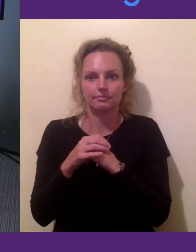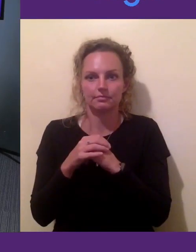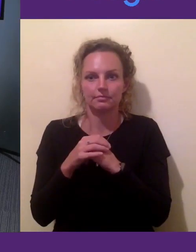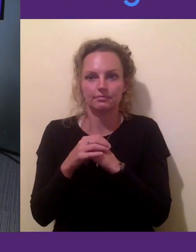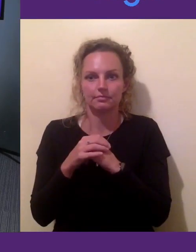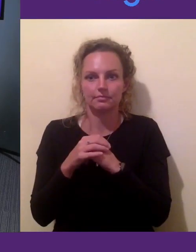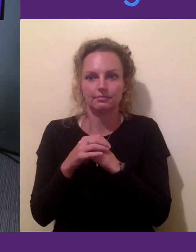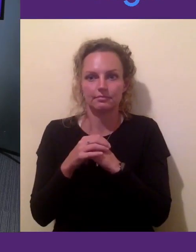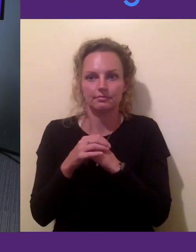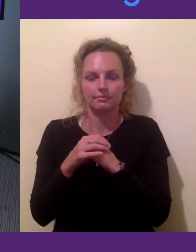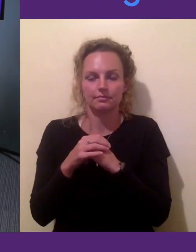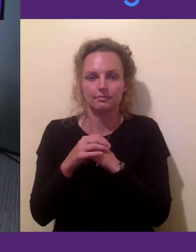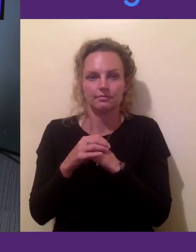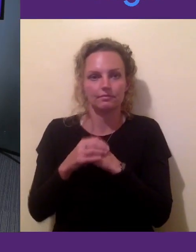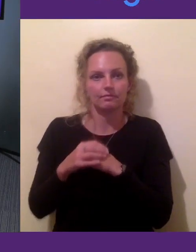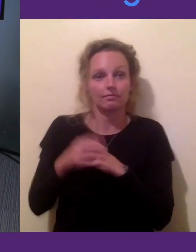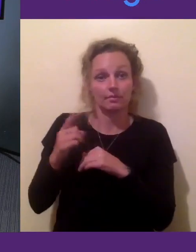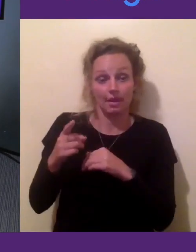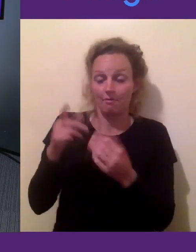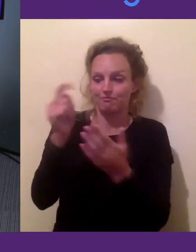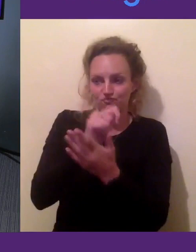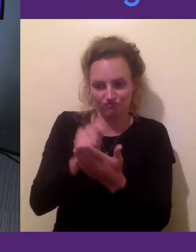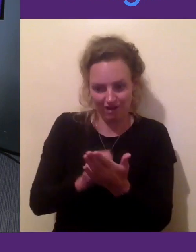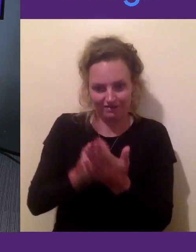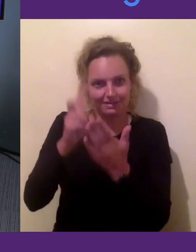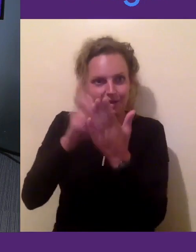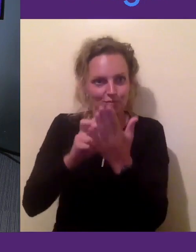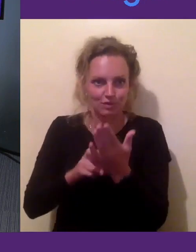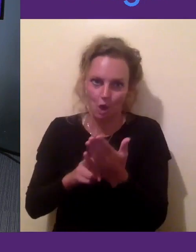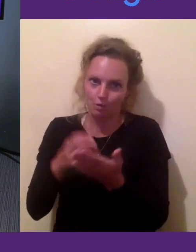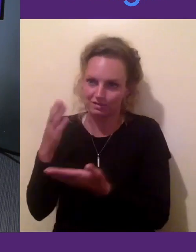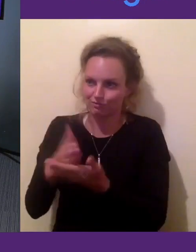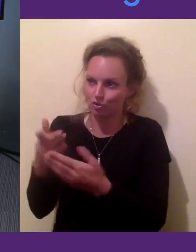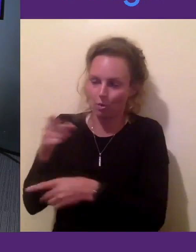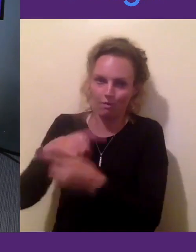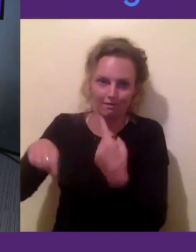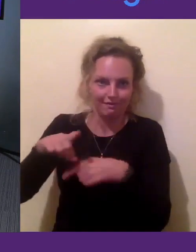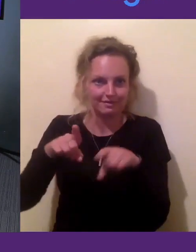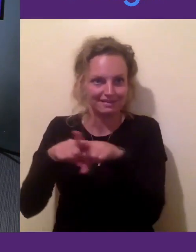sure the audience are. But Katie and Beatriz, going